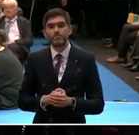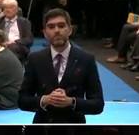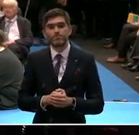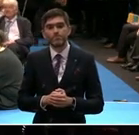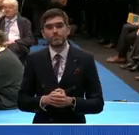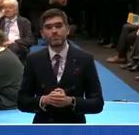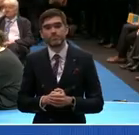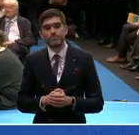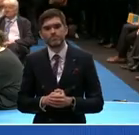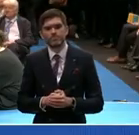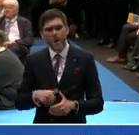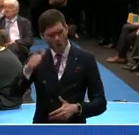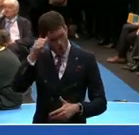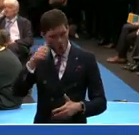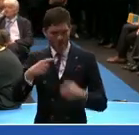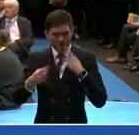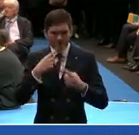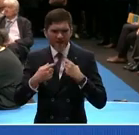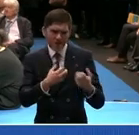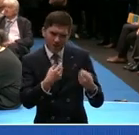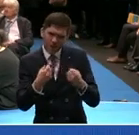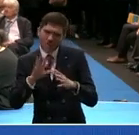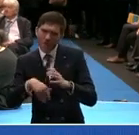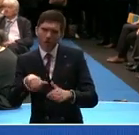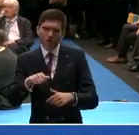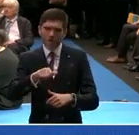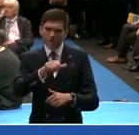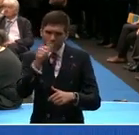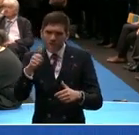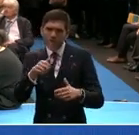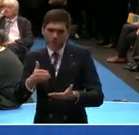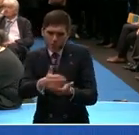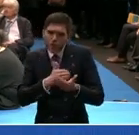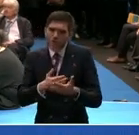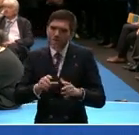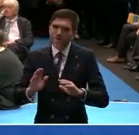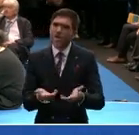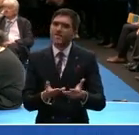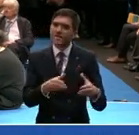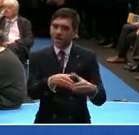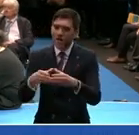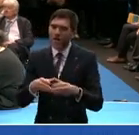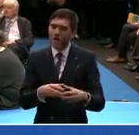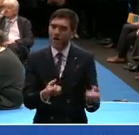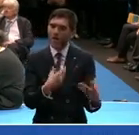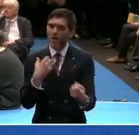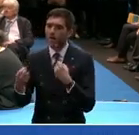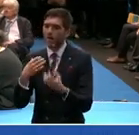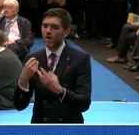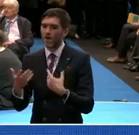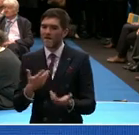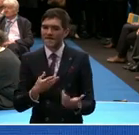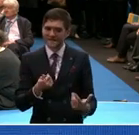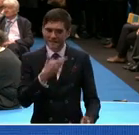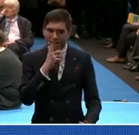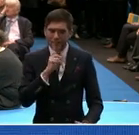Now, I know from the briefings that I receive from our intelligence and security agencies that there are people who attempt